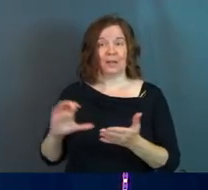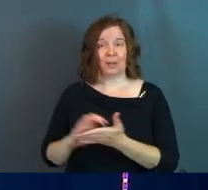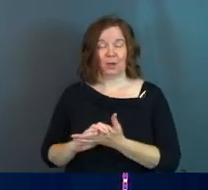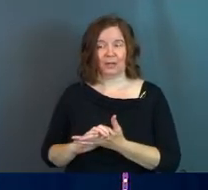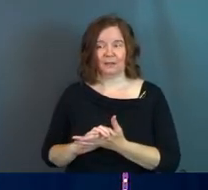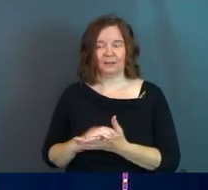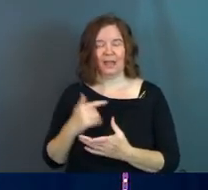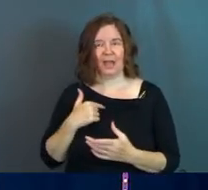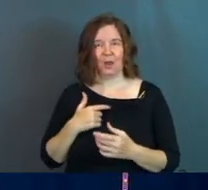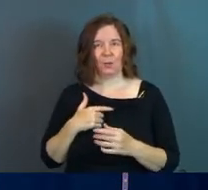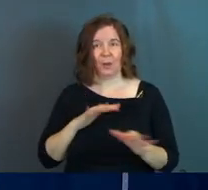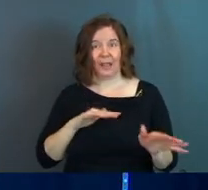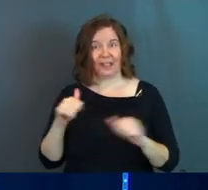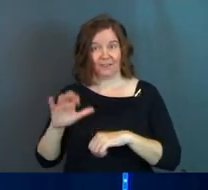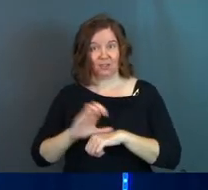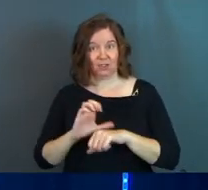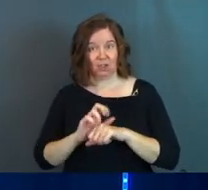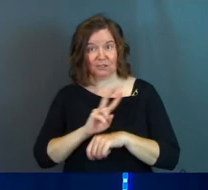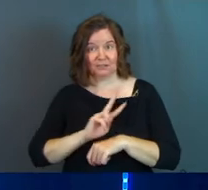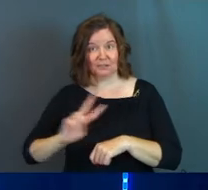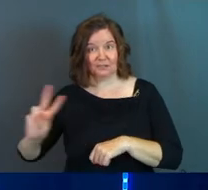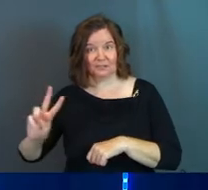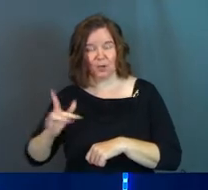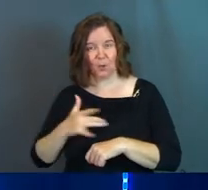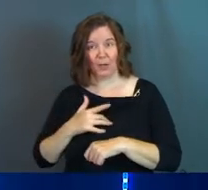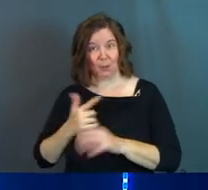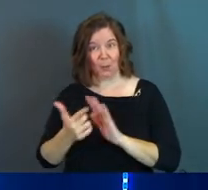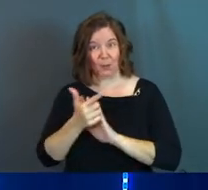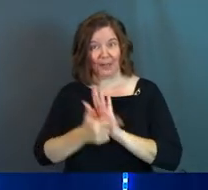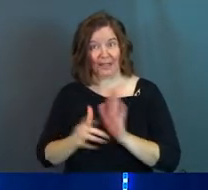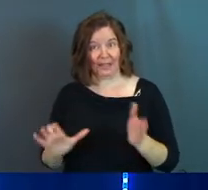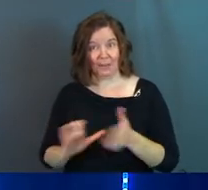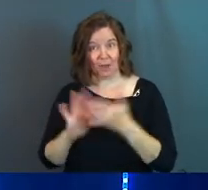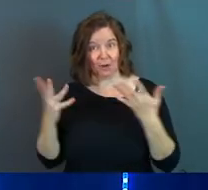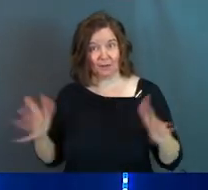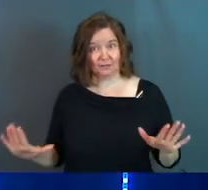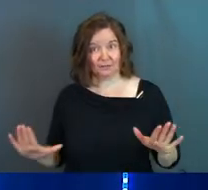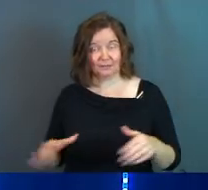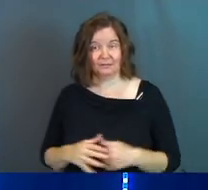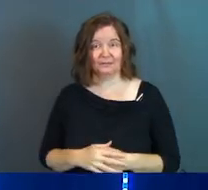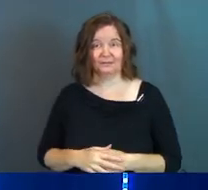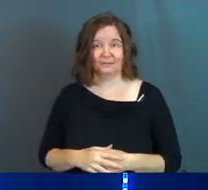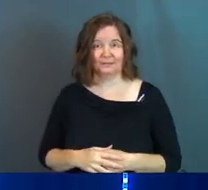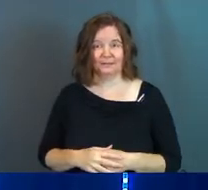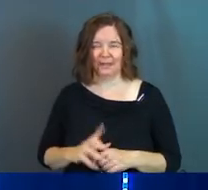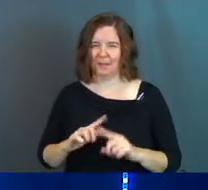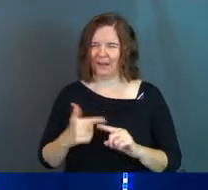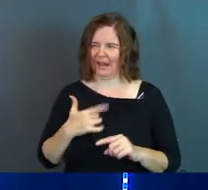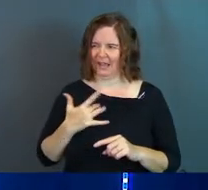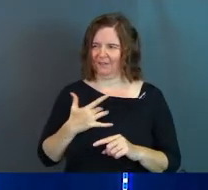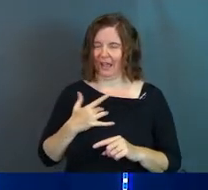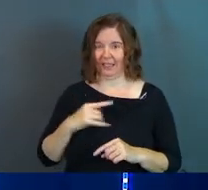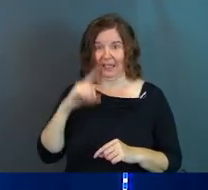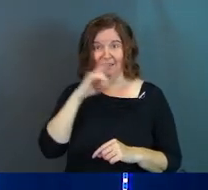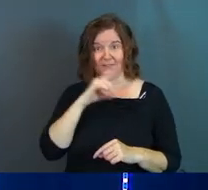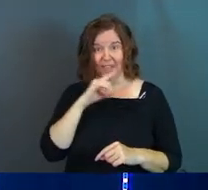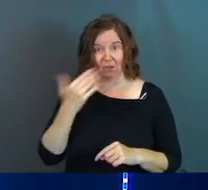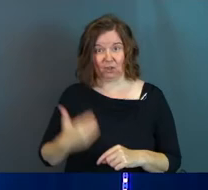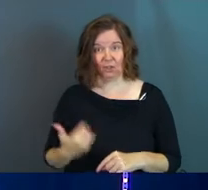married and we left the church, we were legally married. But I felt like a